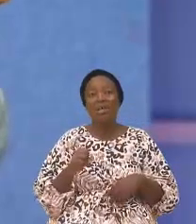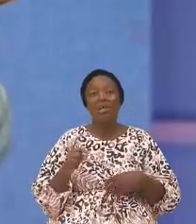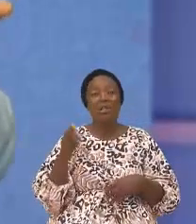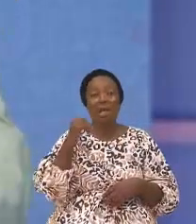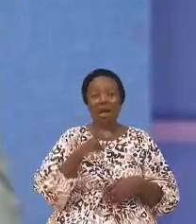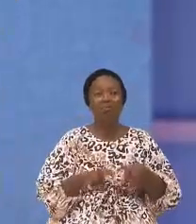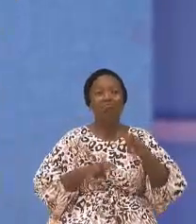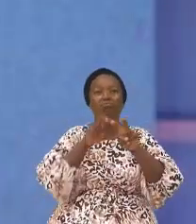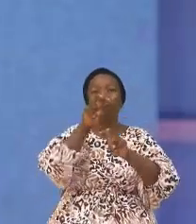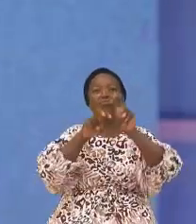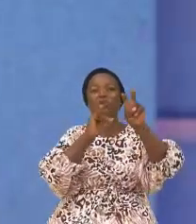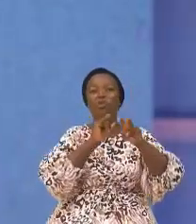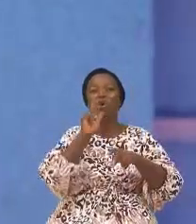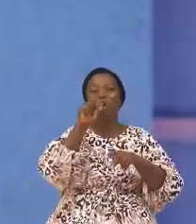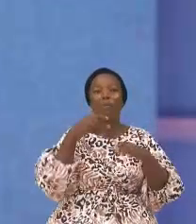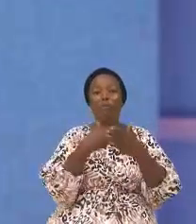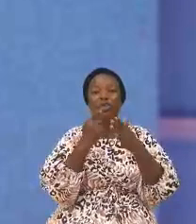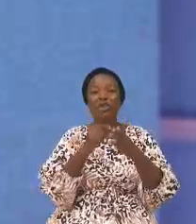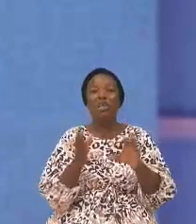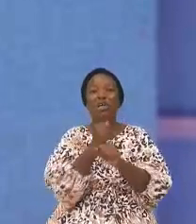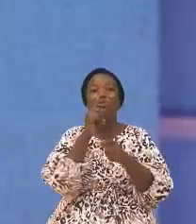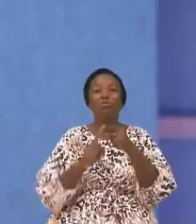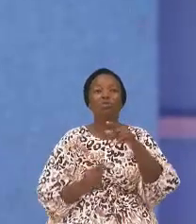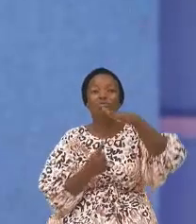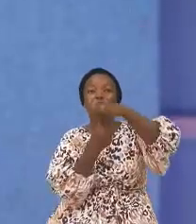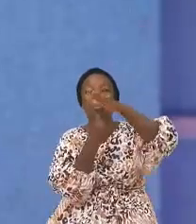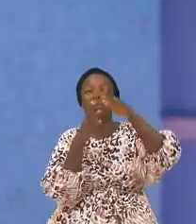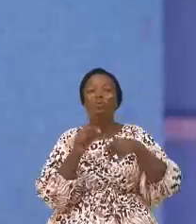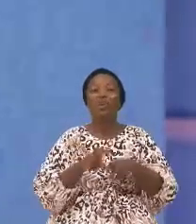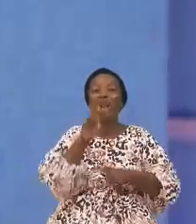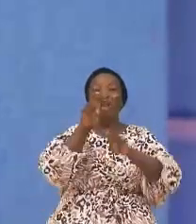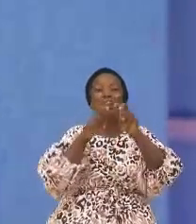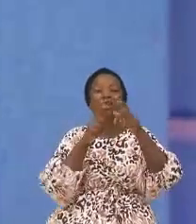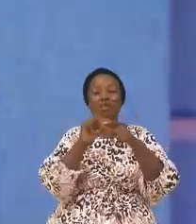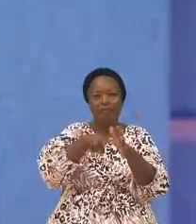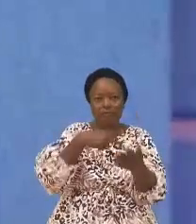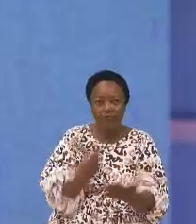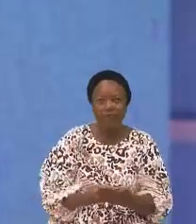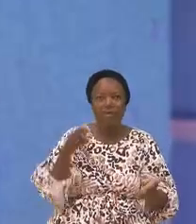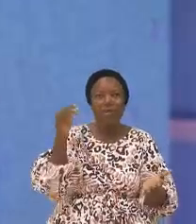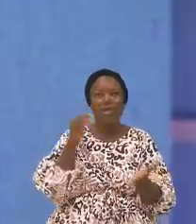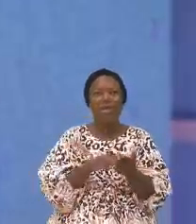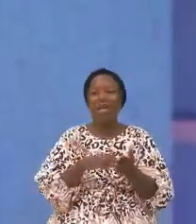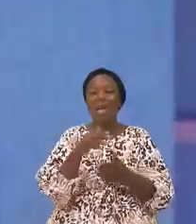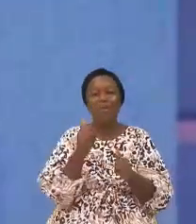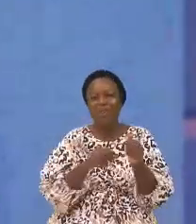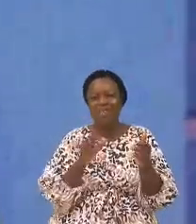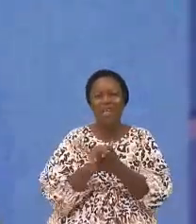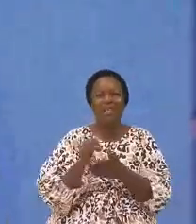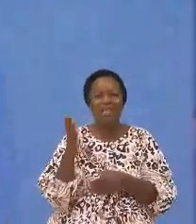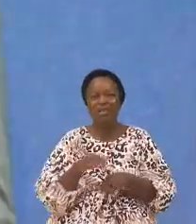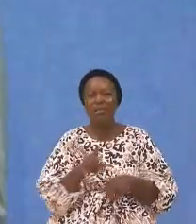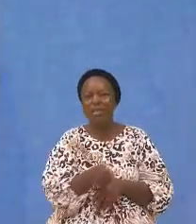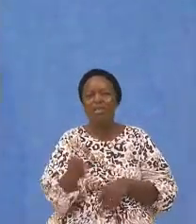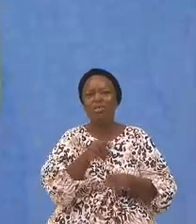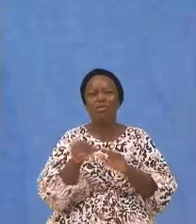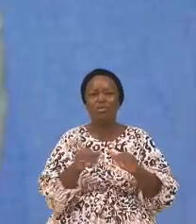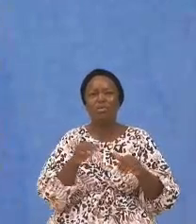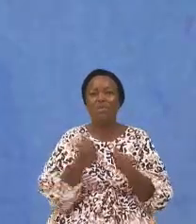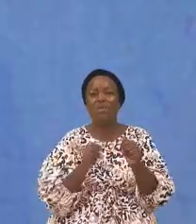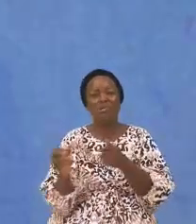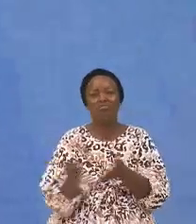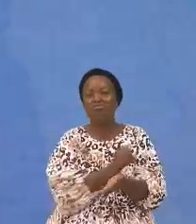cannot explain in their lives. They're climbing up. Before they get to the top of the ladder, they drop down